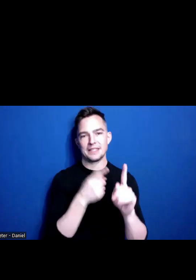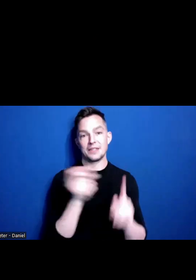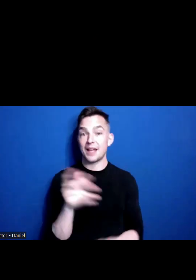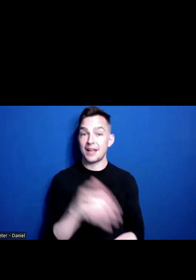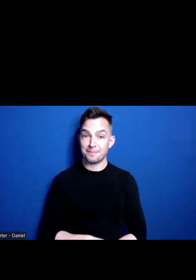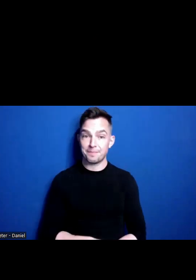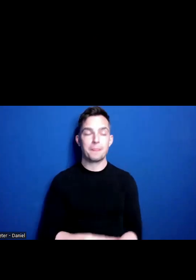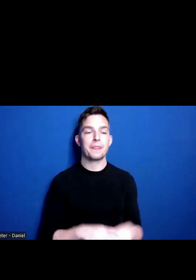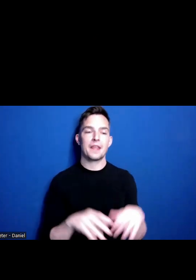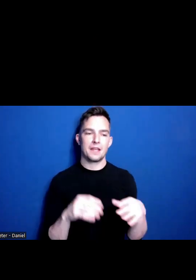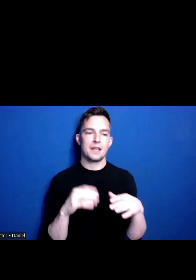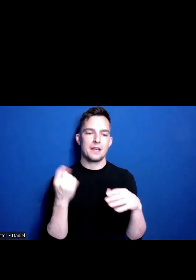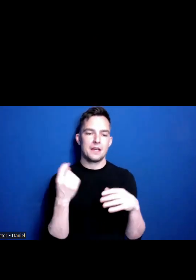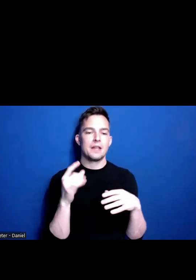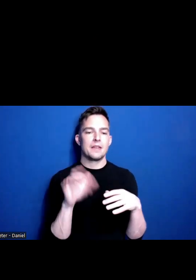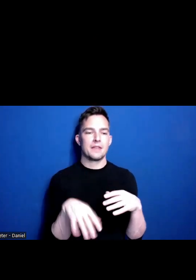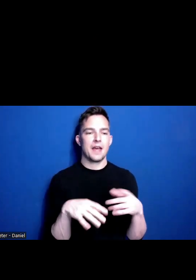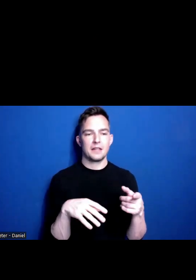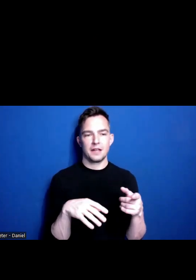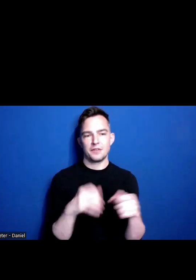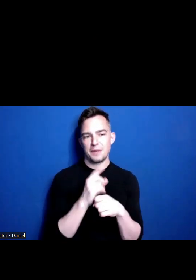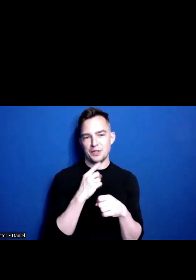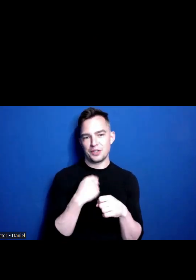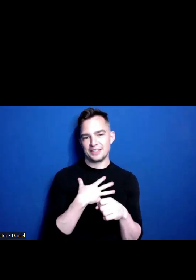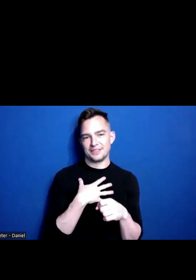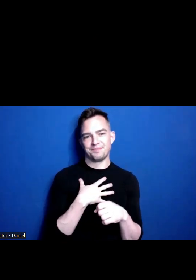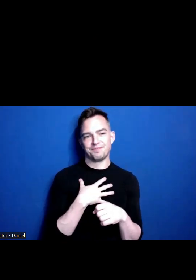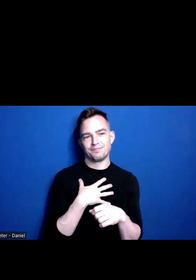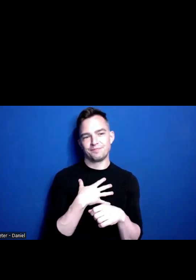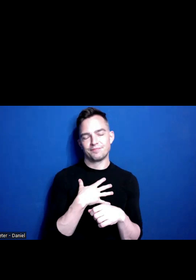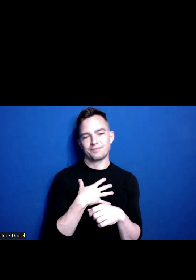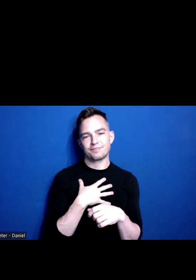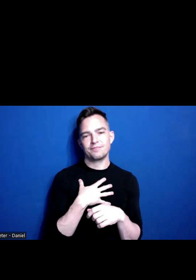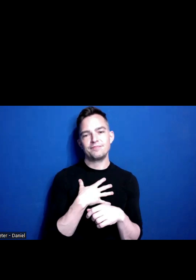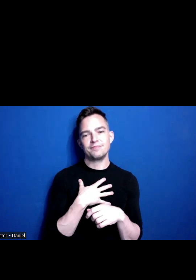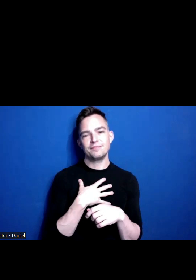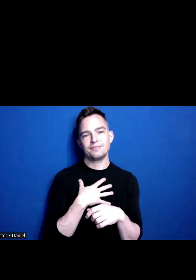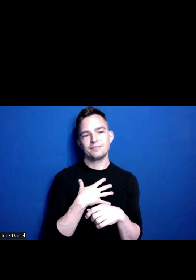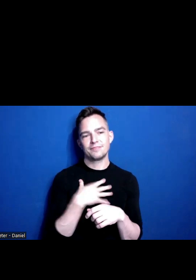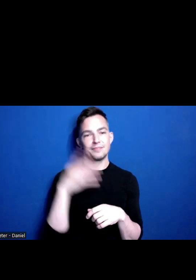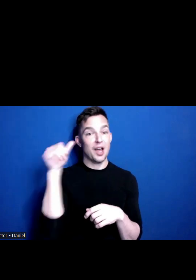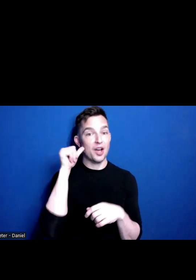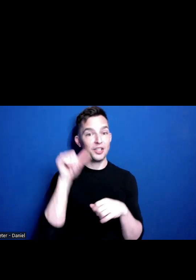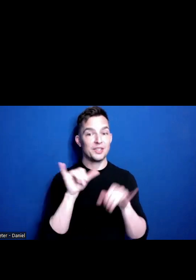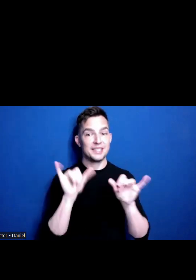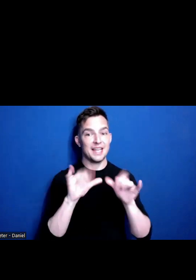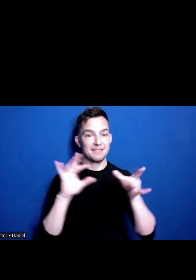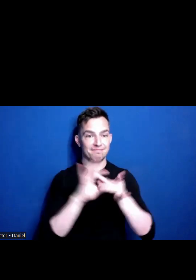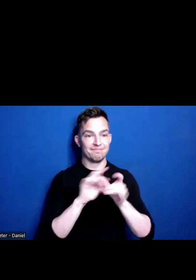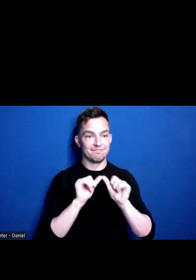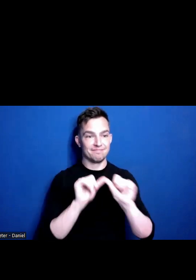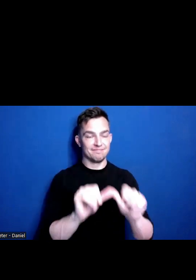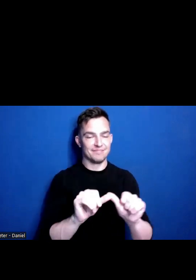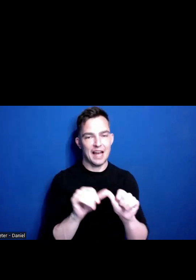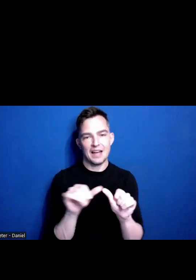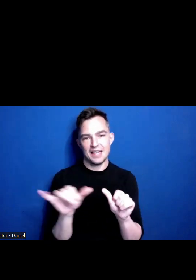And with that, so that I can make sure the audio stays intact, I